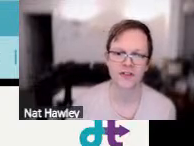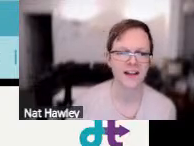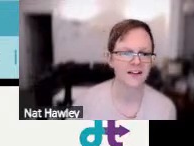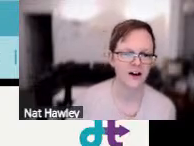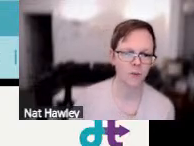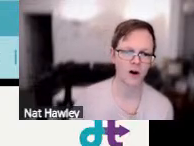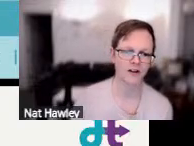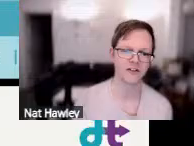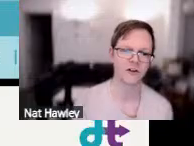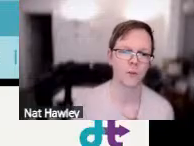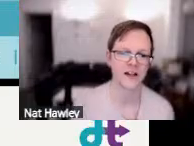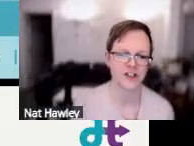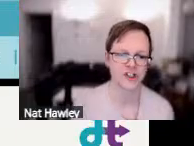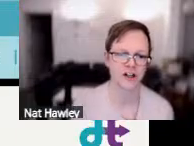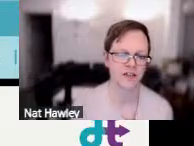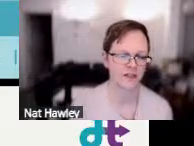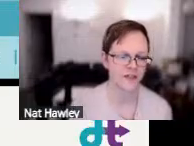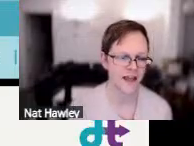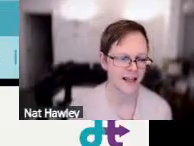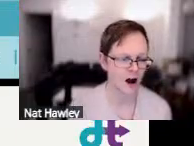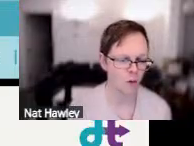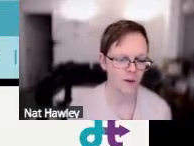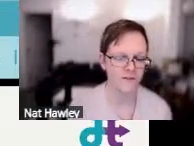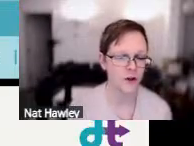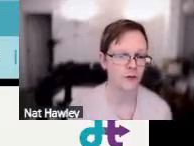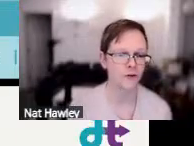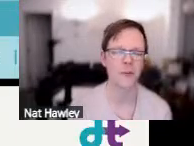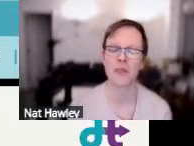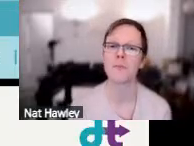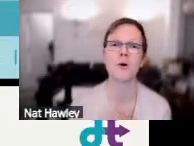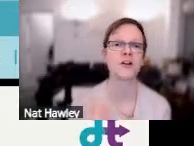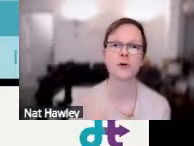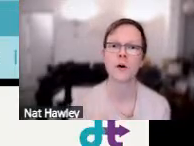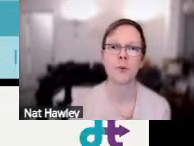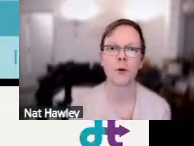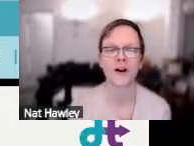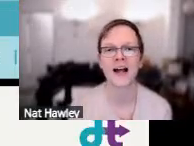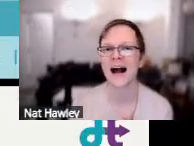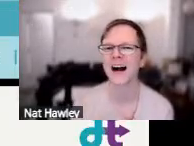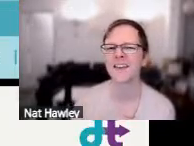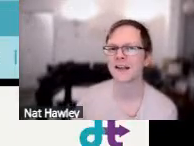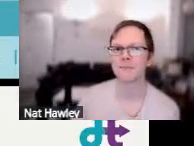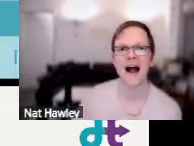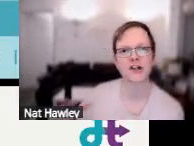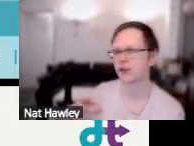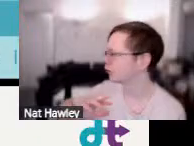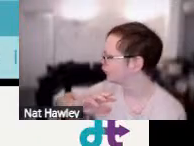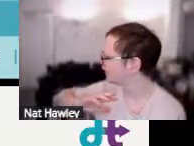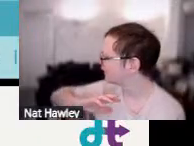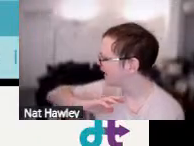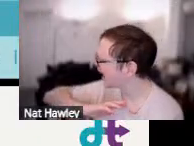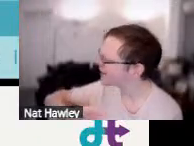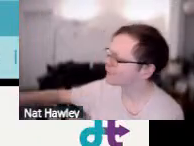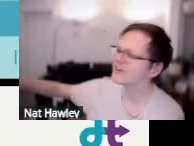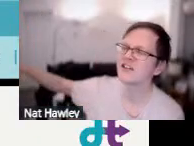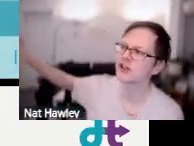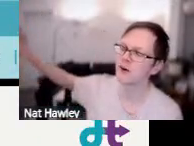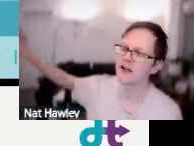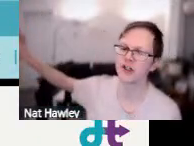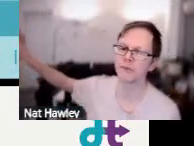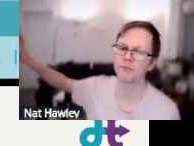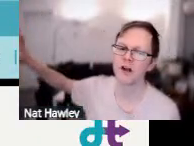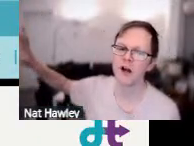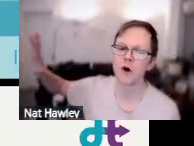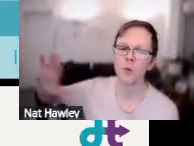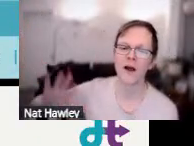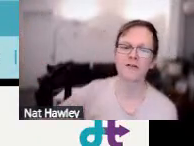So these are ones which they are with you from the moment you are born and they impact you in every